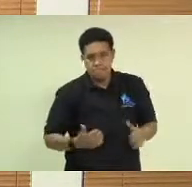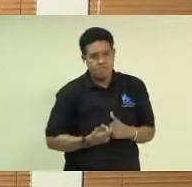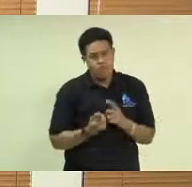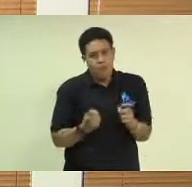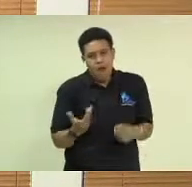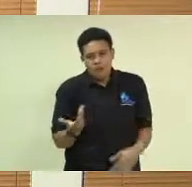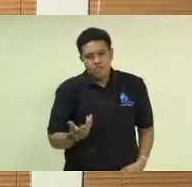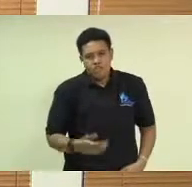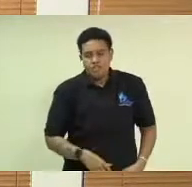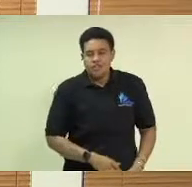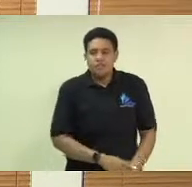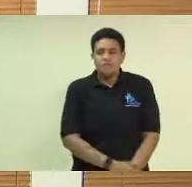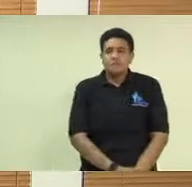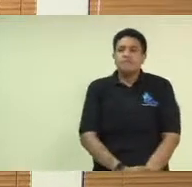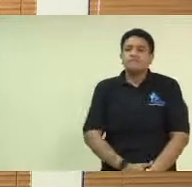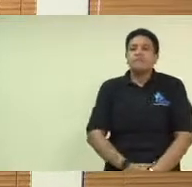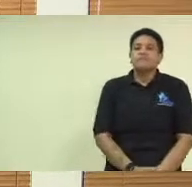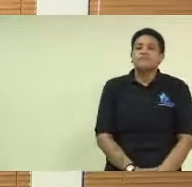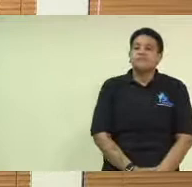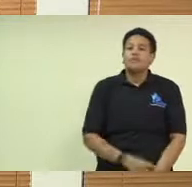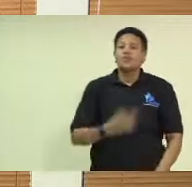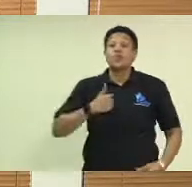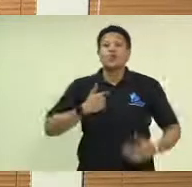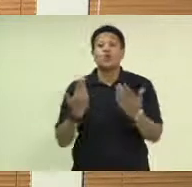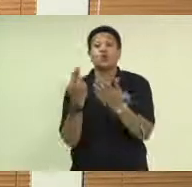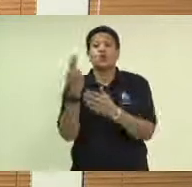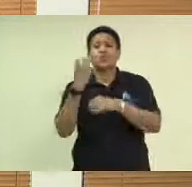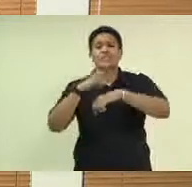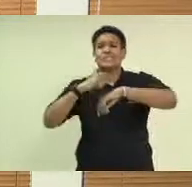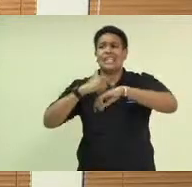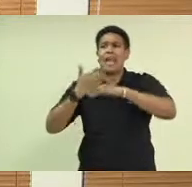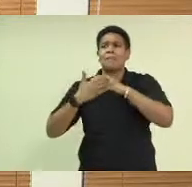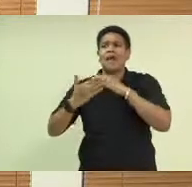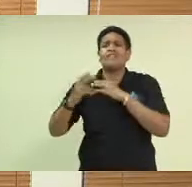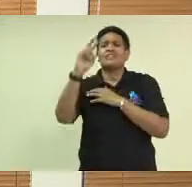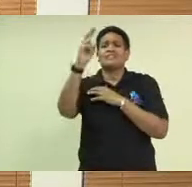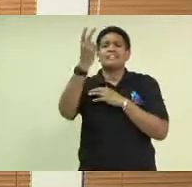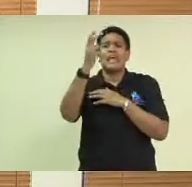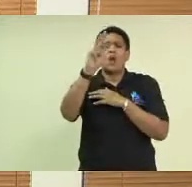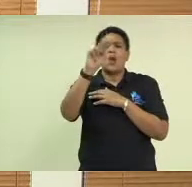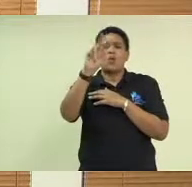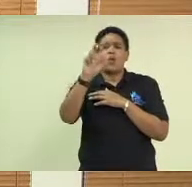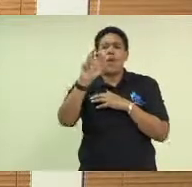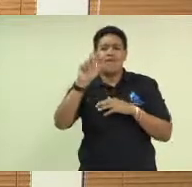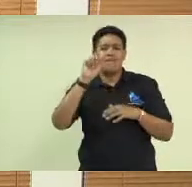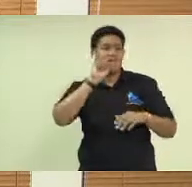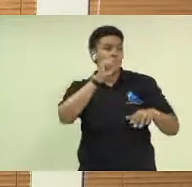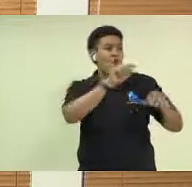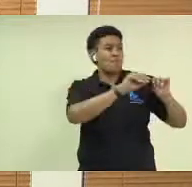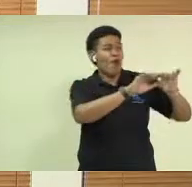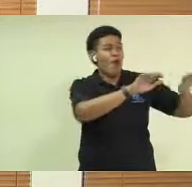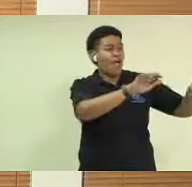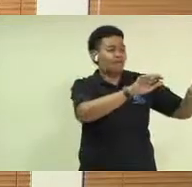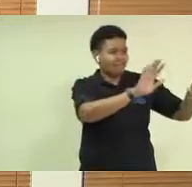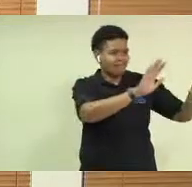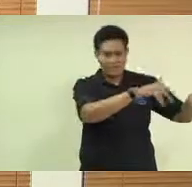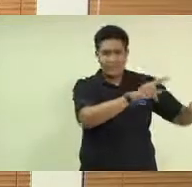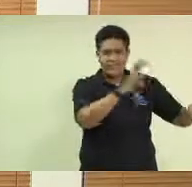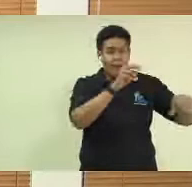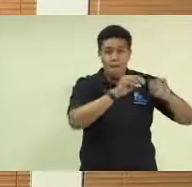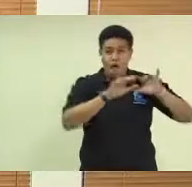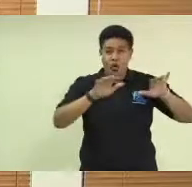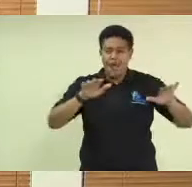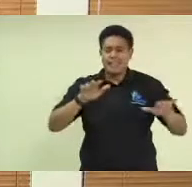So we have used the period after the second wave to really look